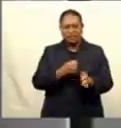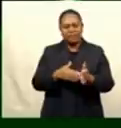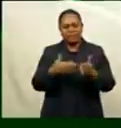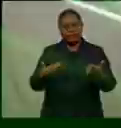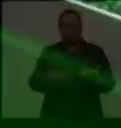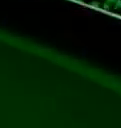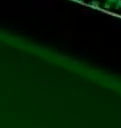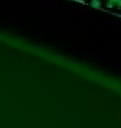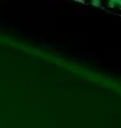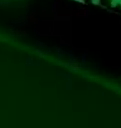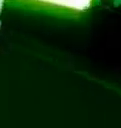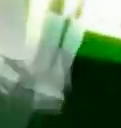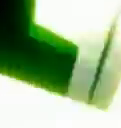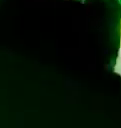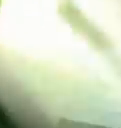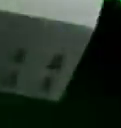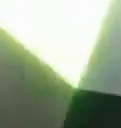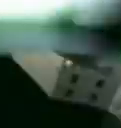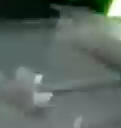Fiji.